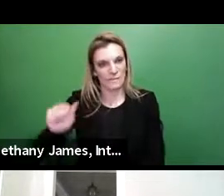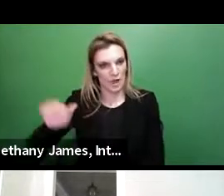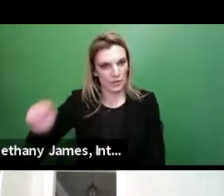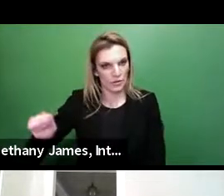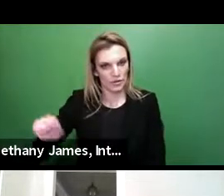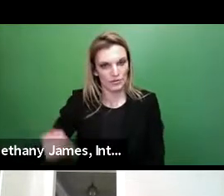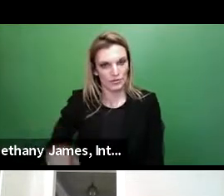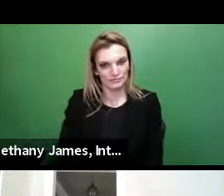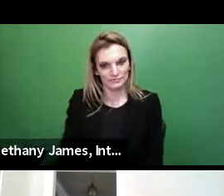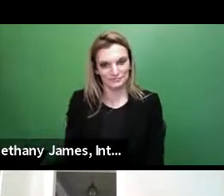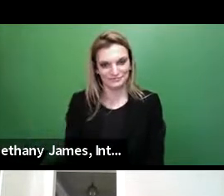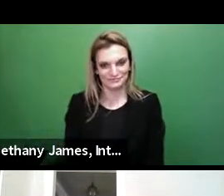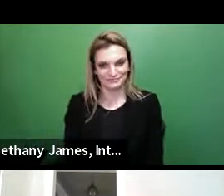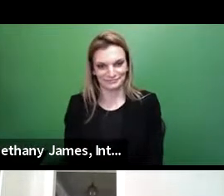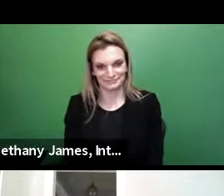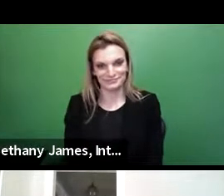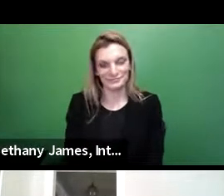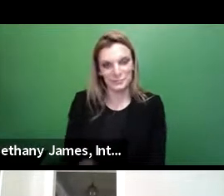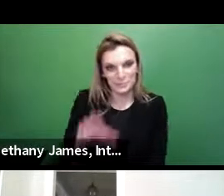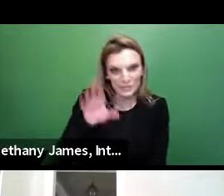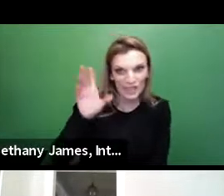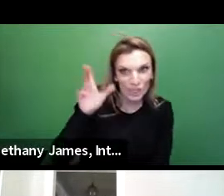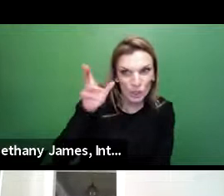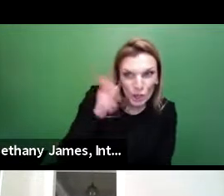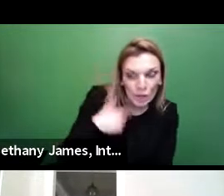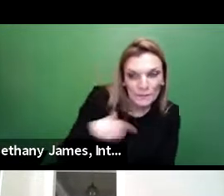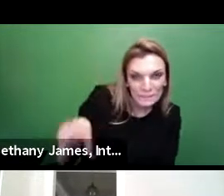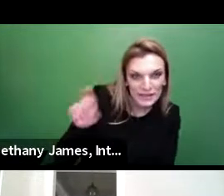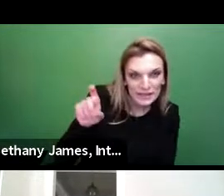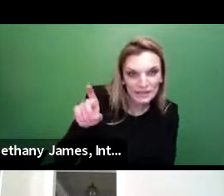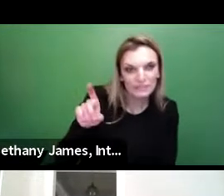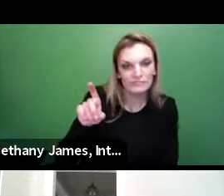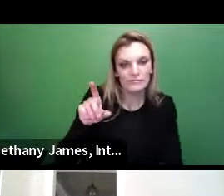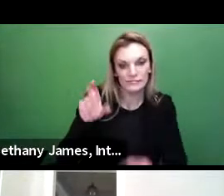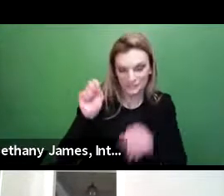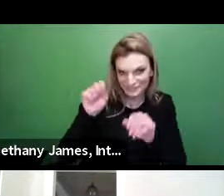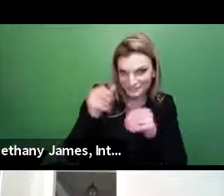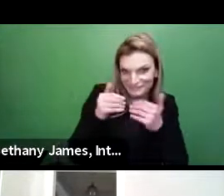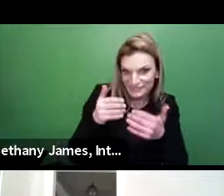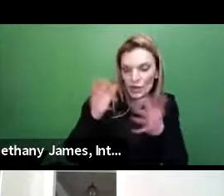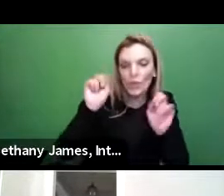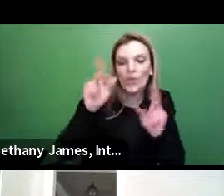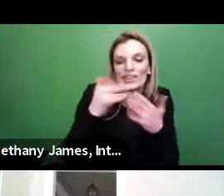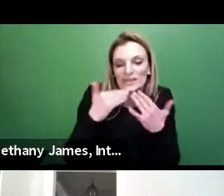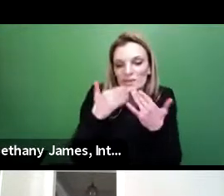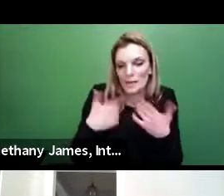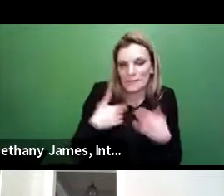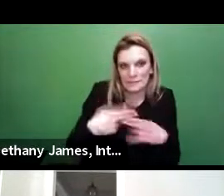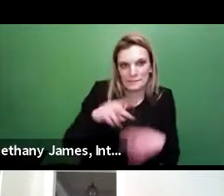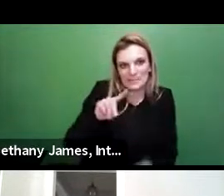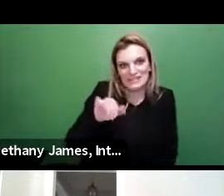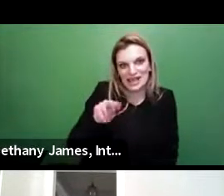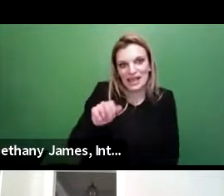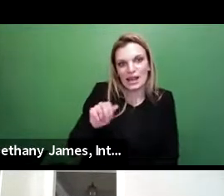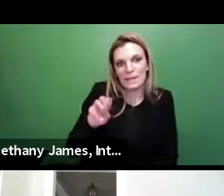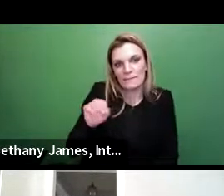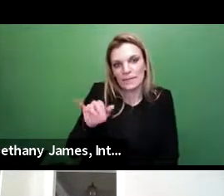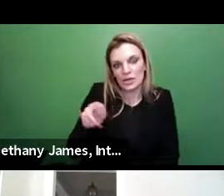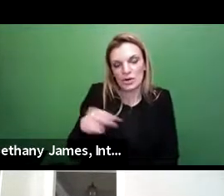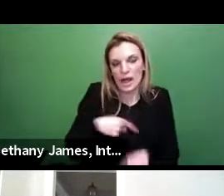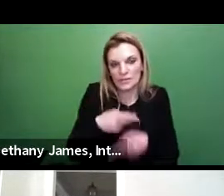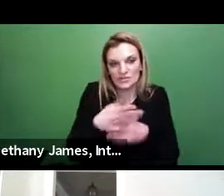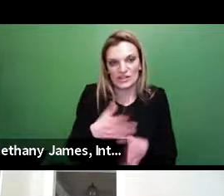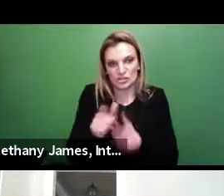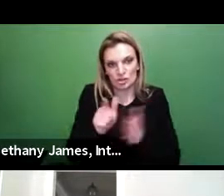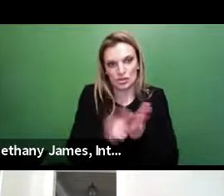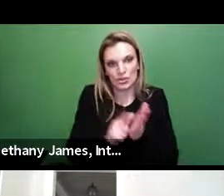Ms. Marin? Yes, hello, can you hear me? Yes, ma'am, you have 2 minutes, please begin. Okay, thank you. My name is Diana Marin. I'm an supervising